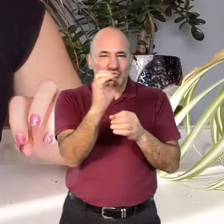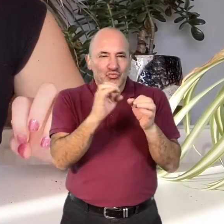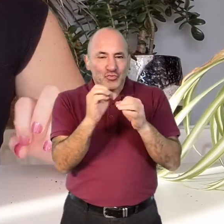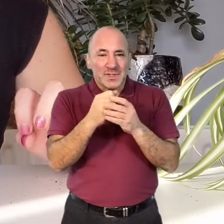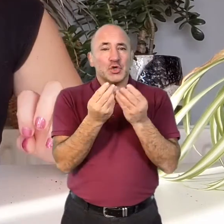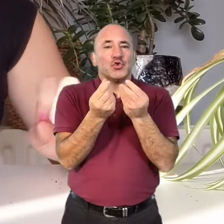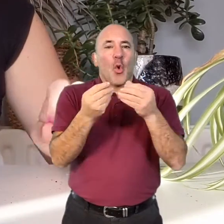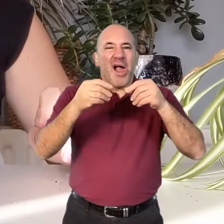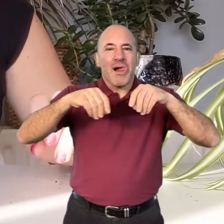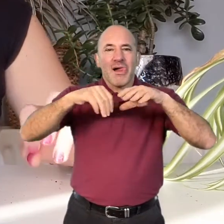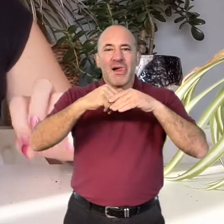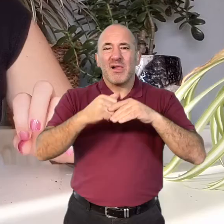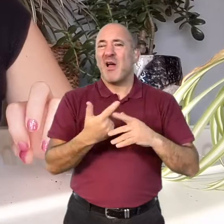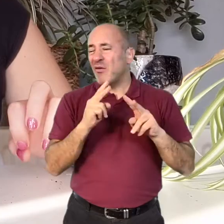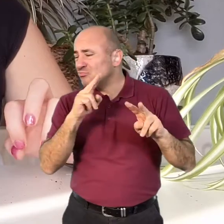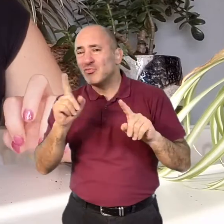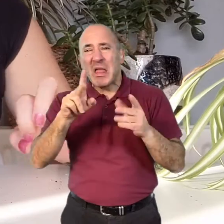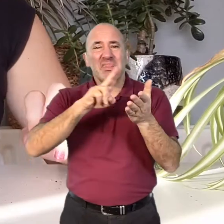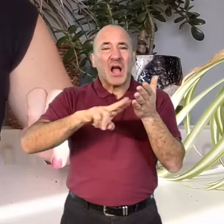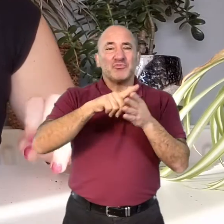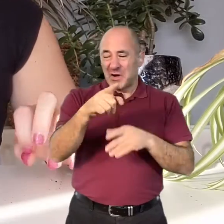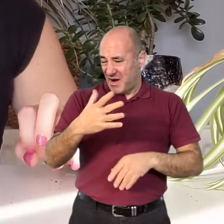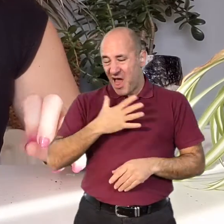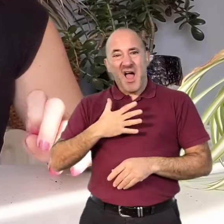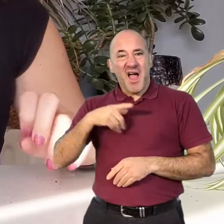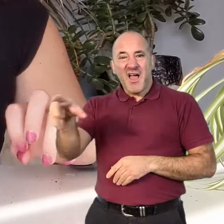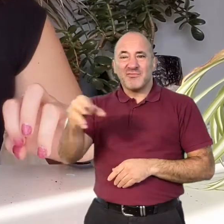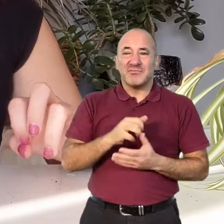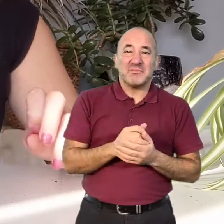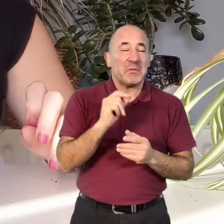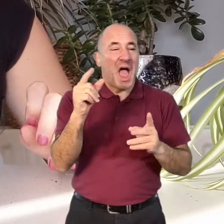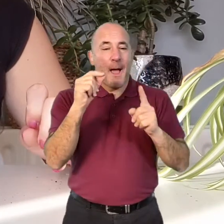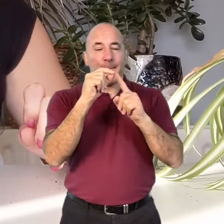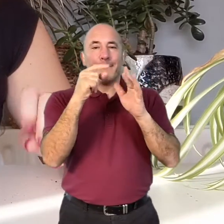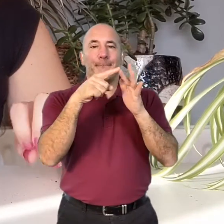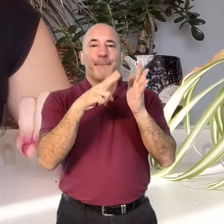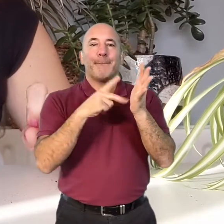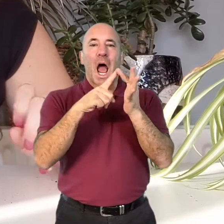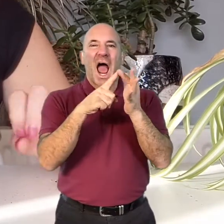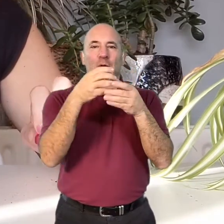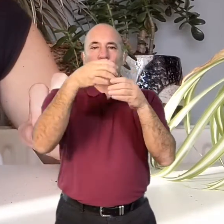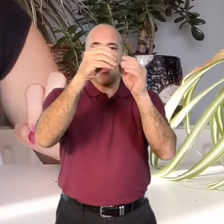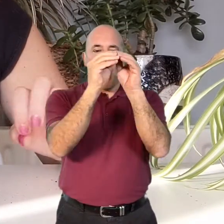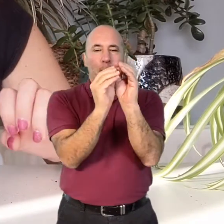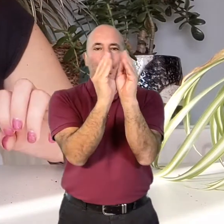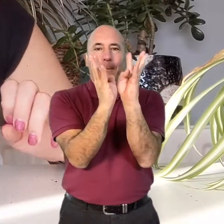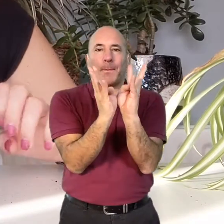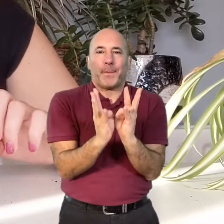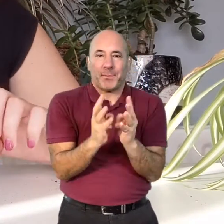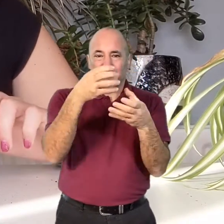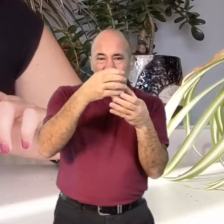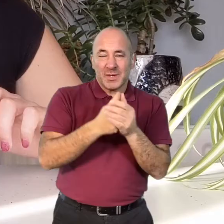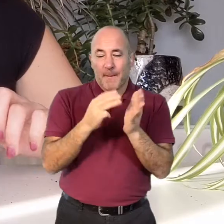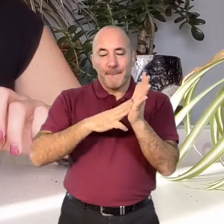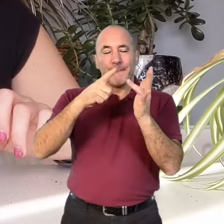and then any natural materials that you like the look of. So that could be pine cones, moss,